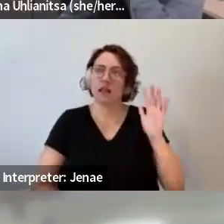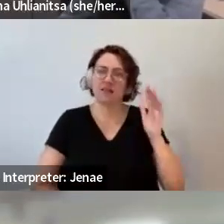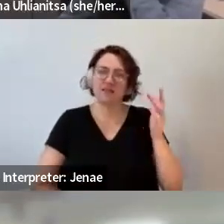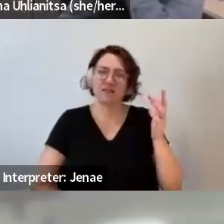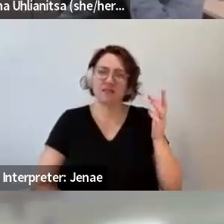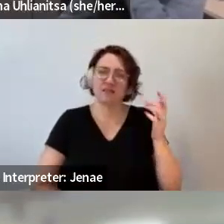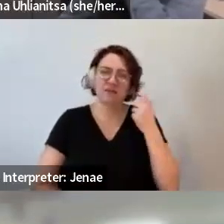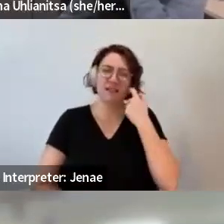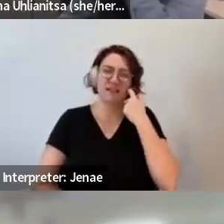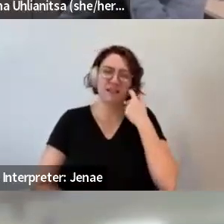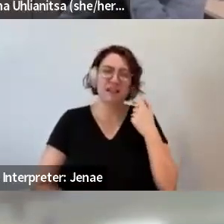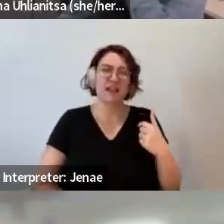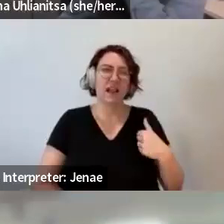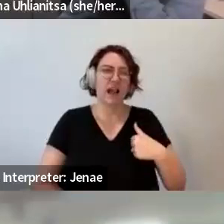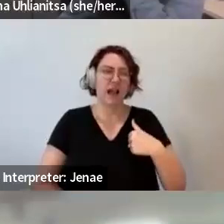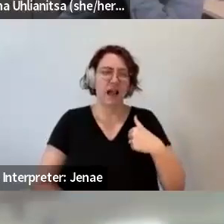created